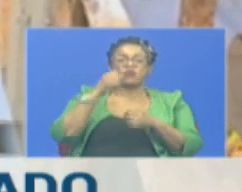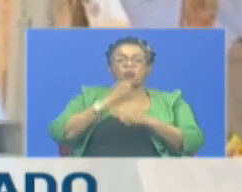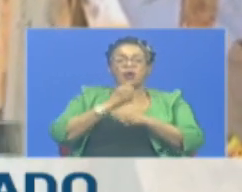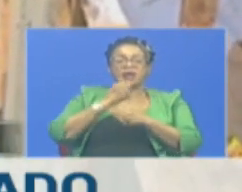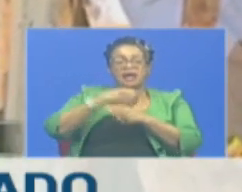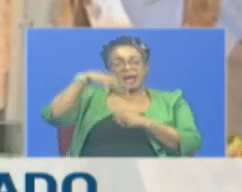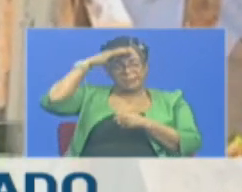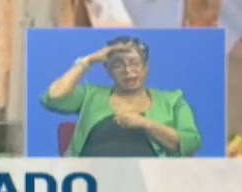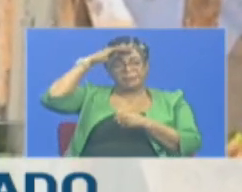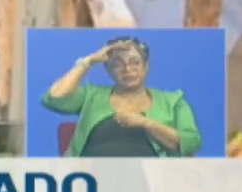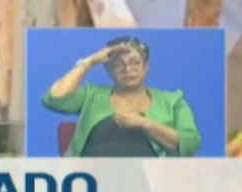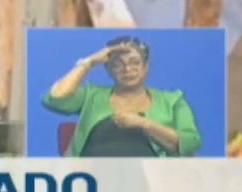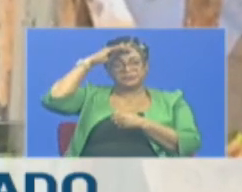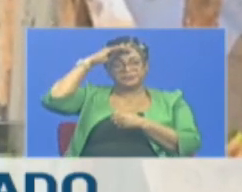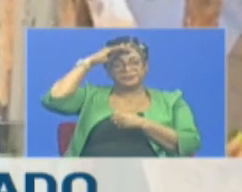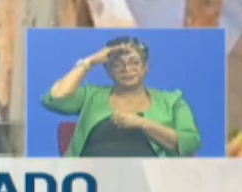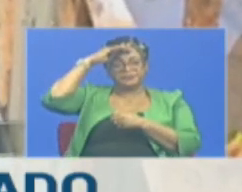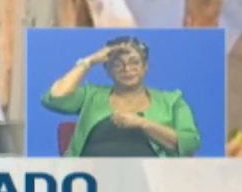pub